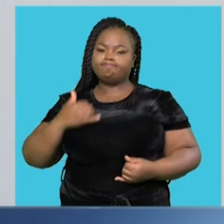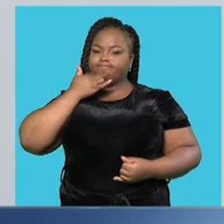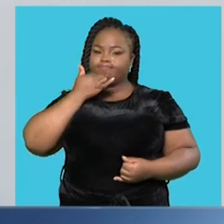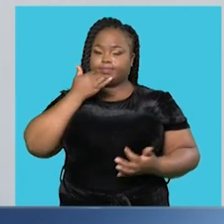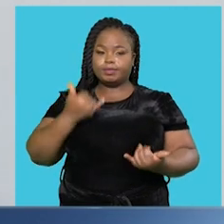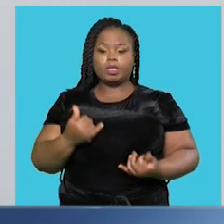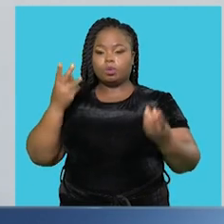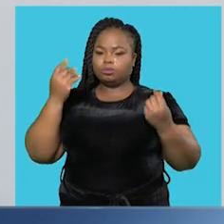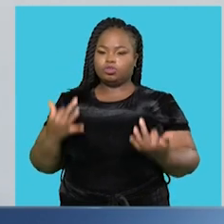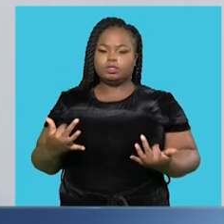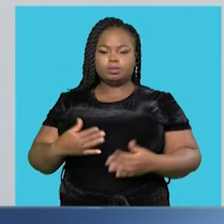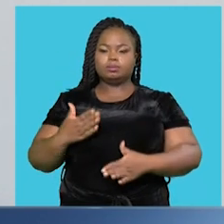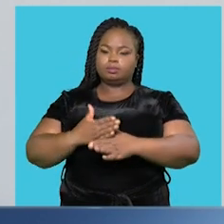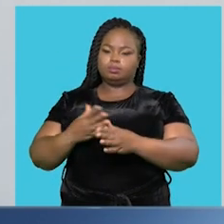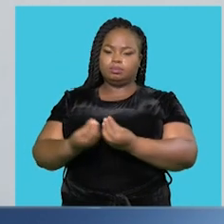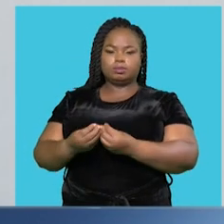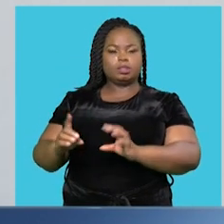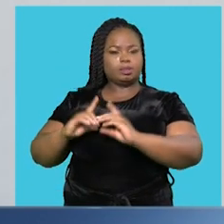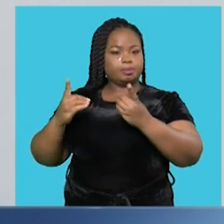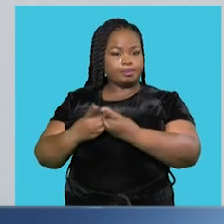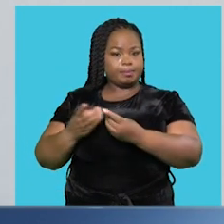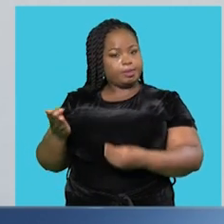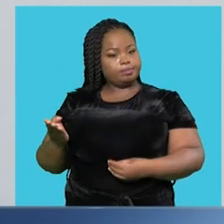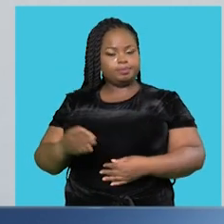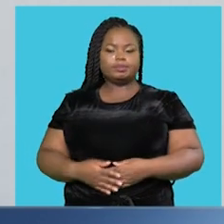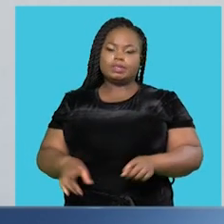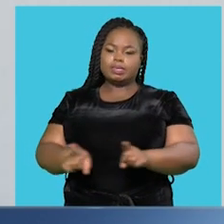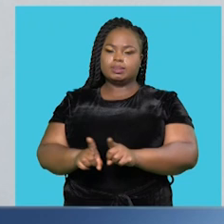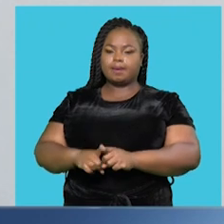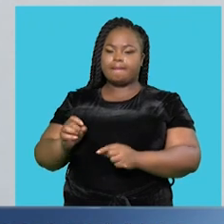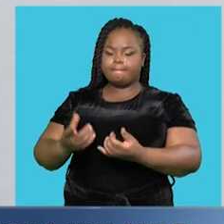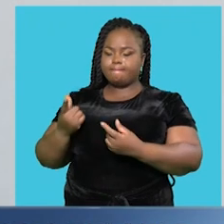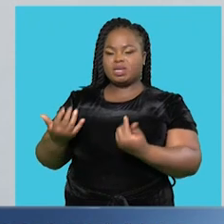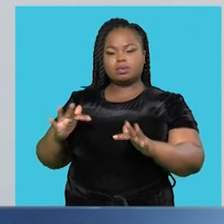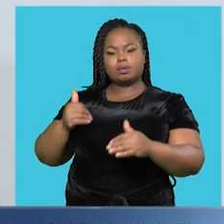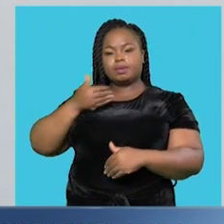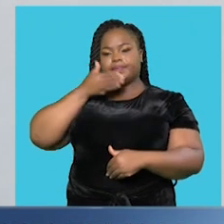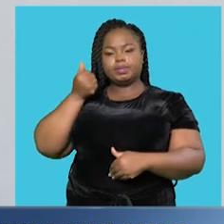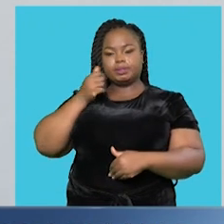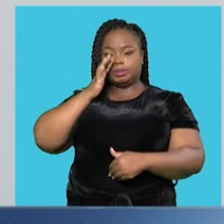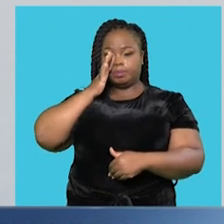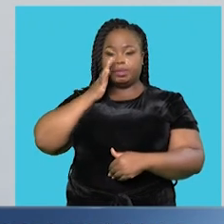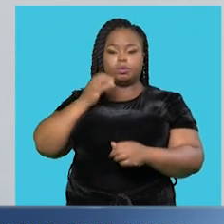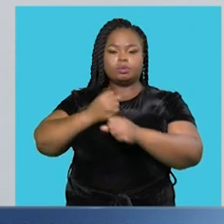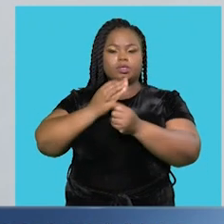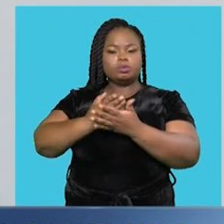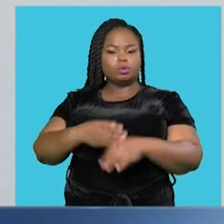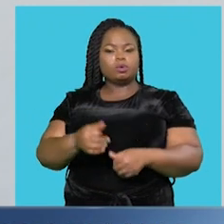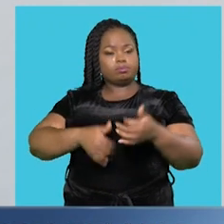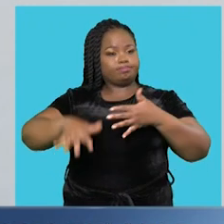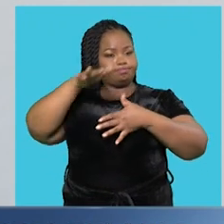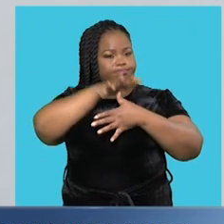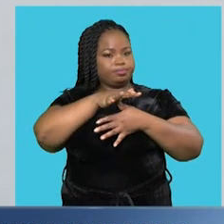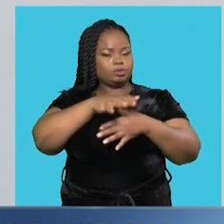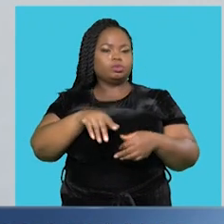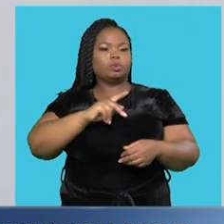as Treasury, working with departments, we have also done our best to make sure that the priorities of the